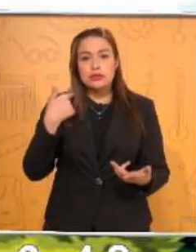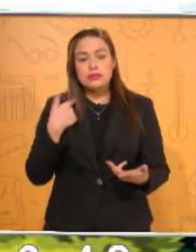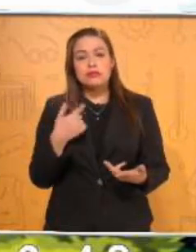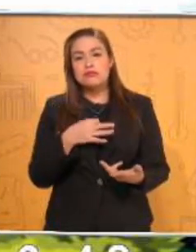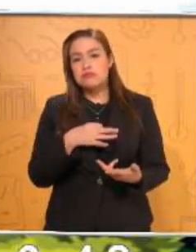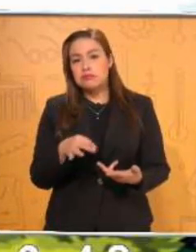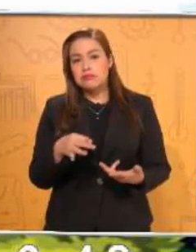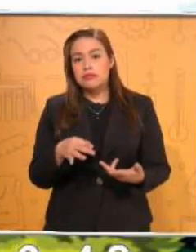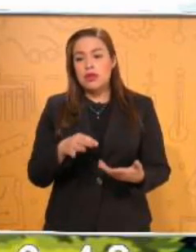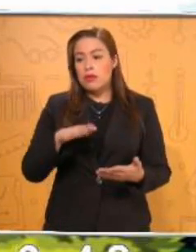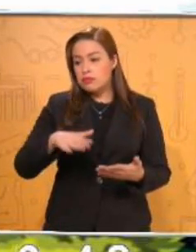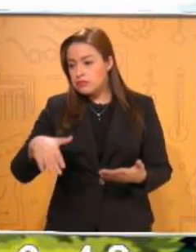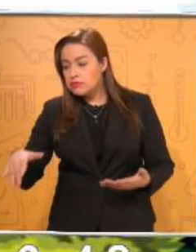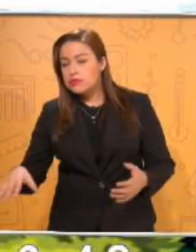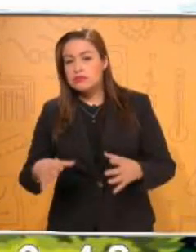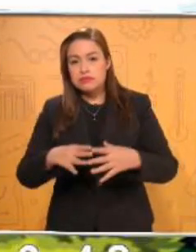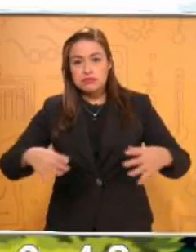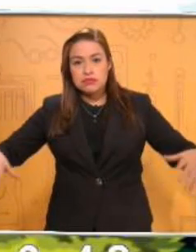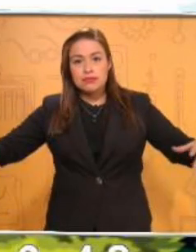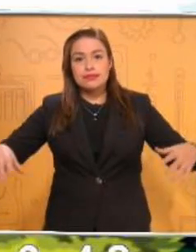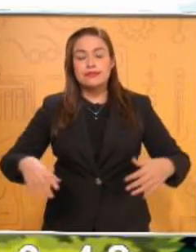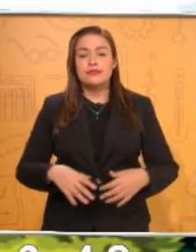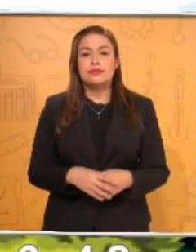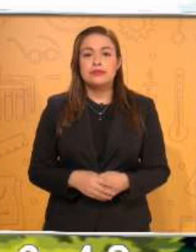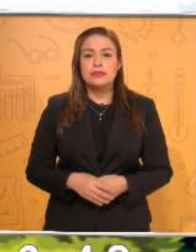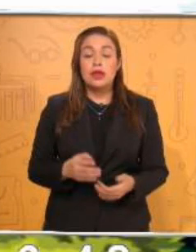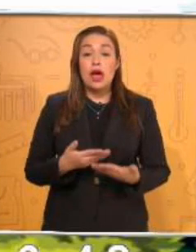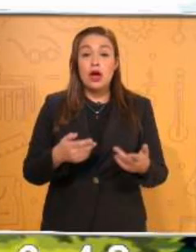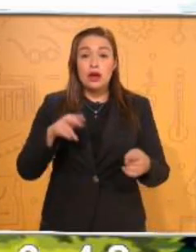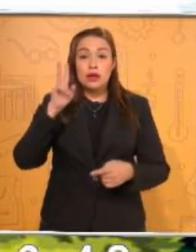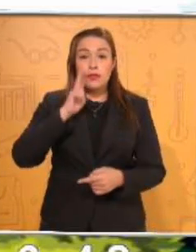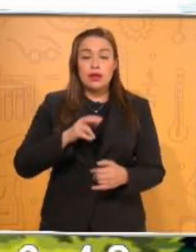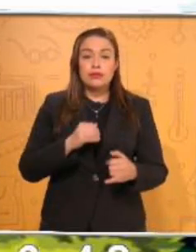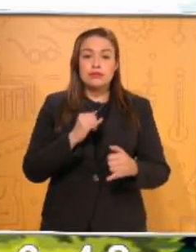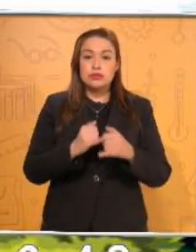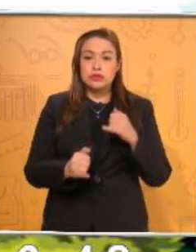bun. Last slide. Let's continue analyzing.